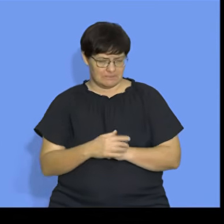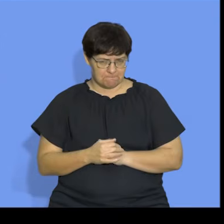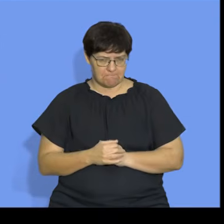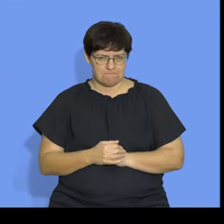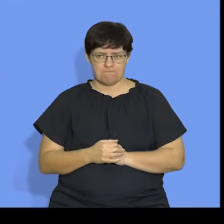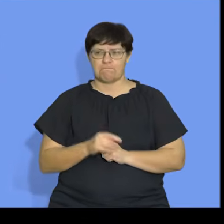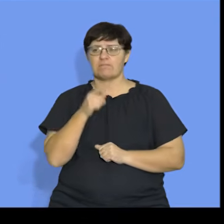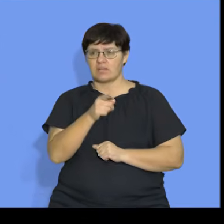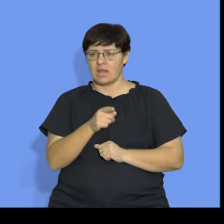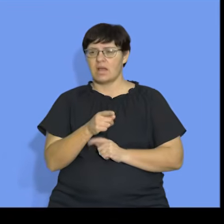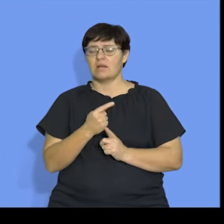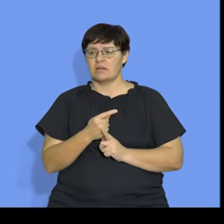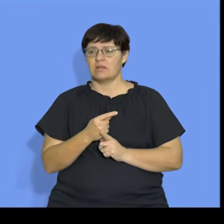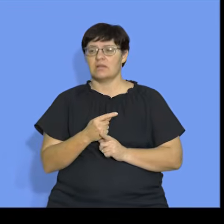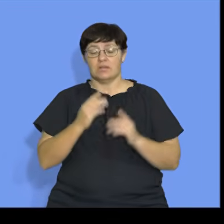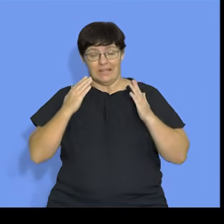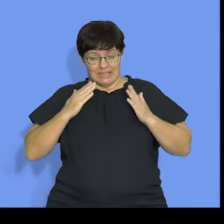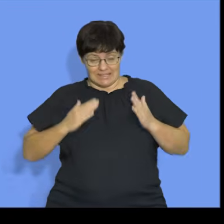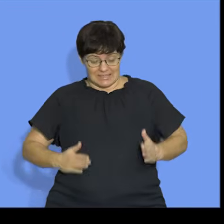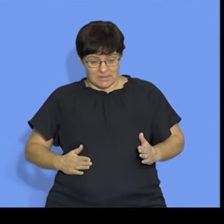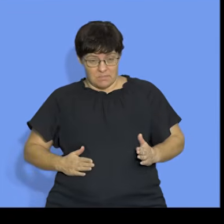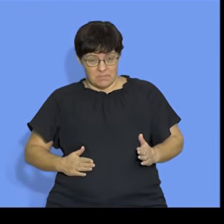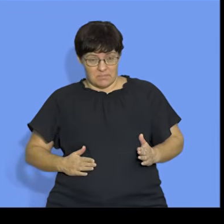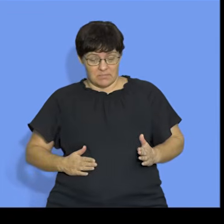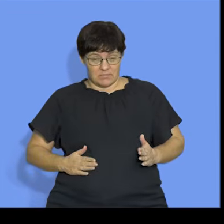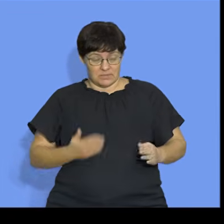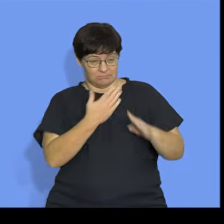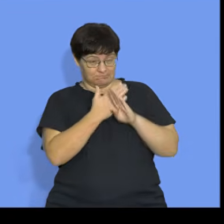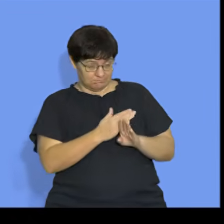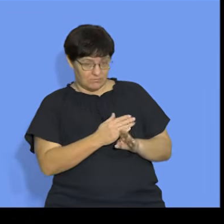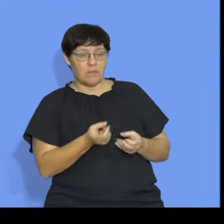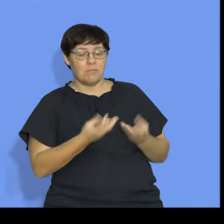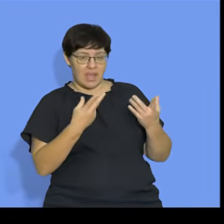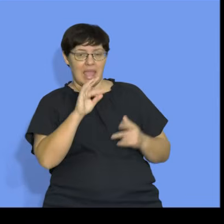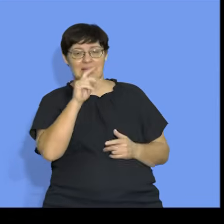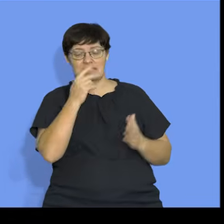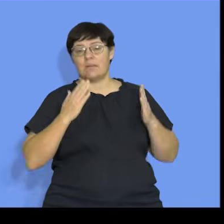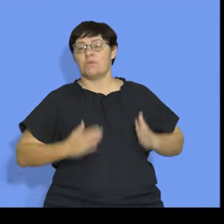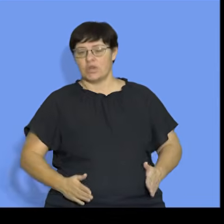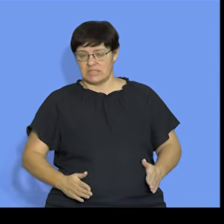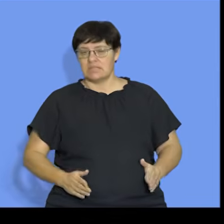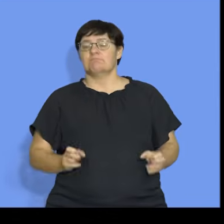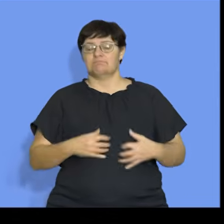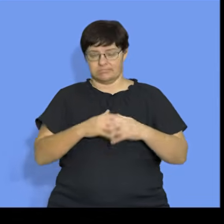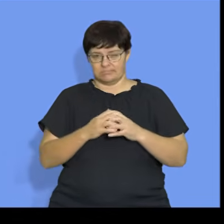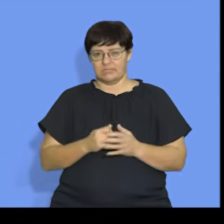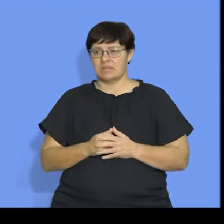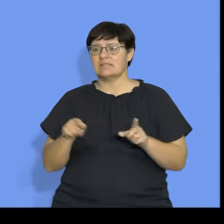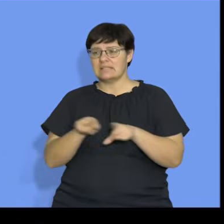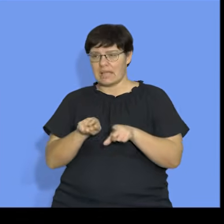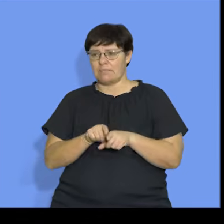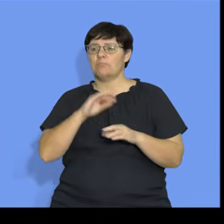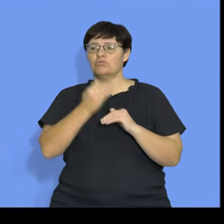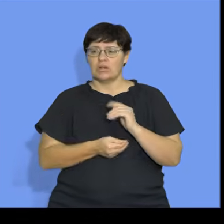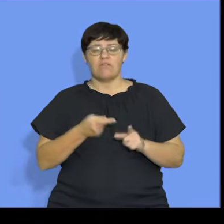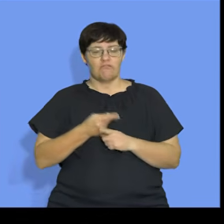A, they trigger the immune system to produce antibodies. Yes, they do. And to protect the